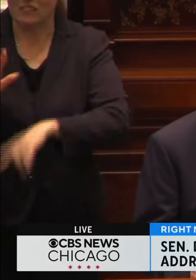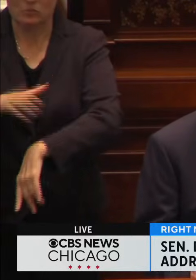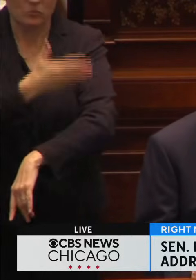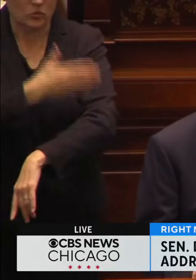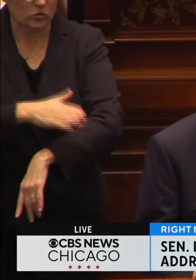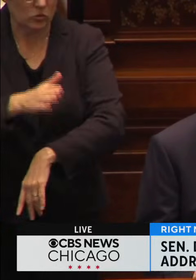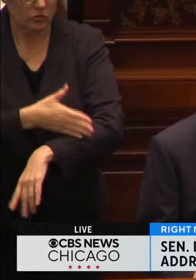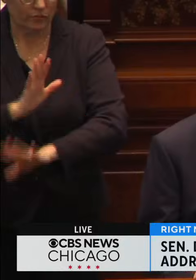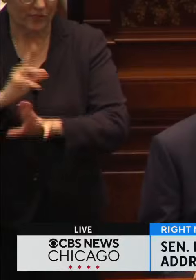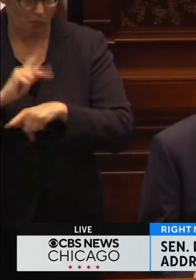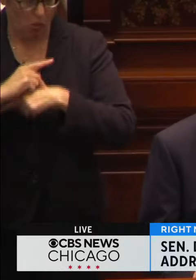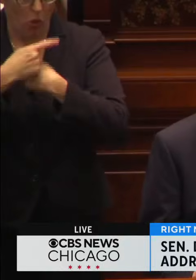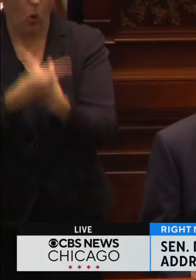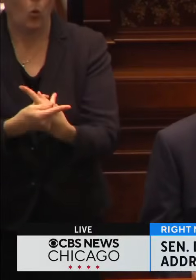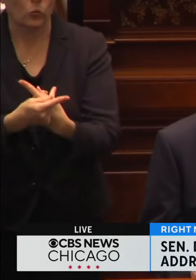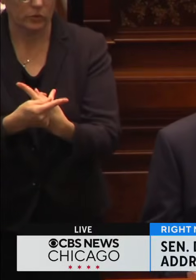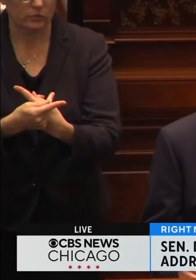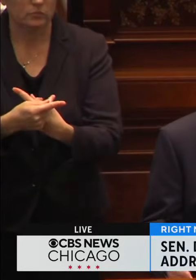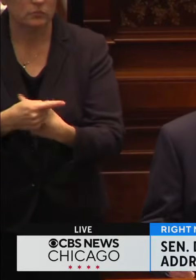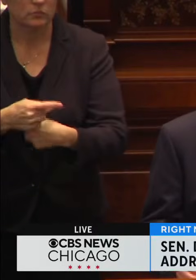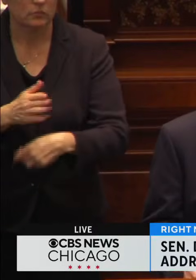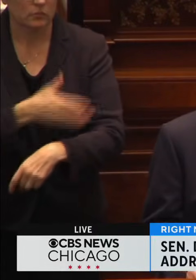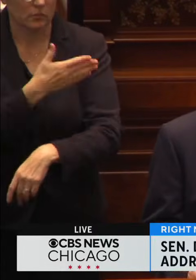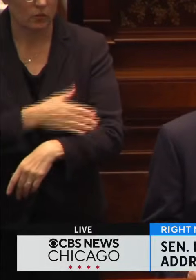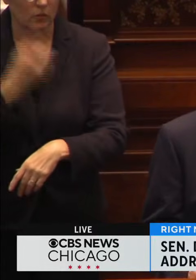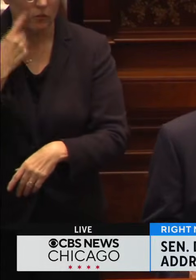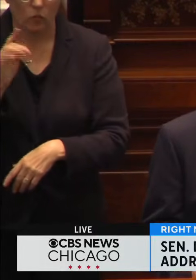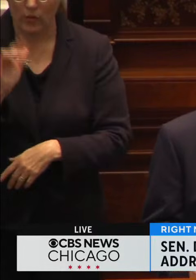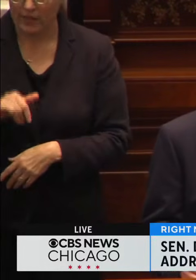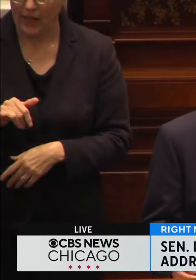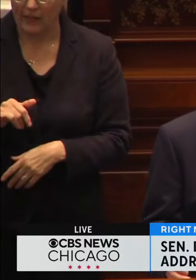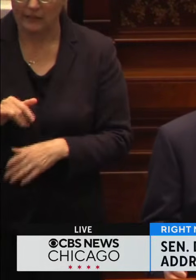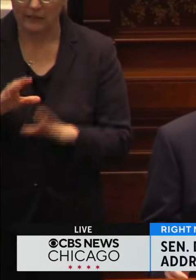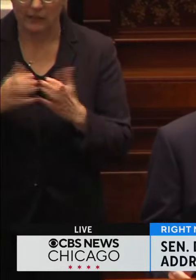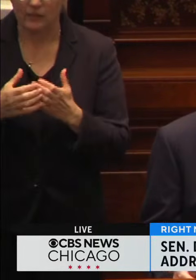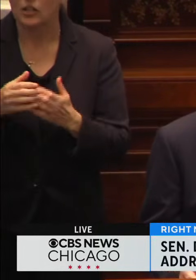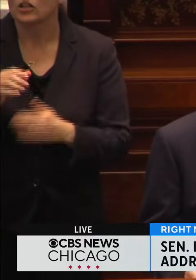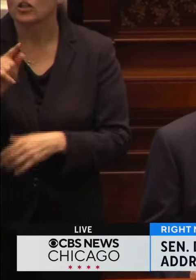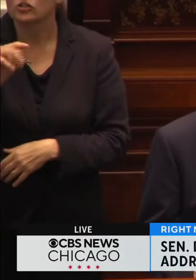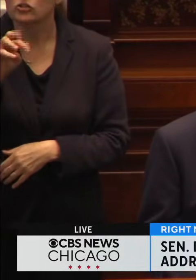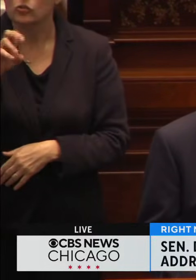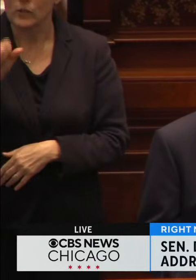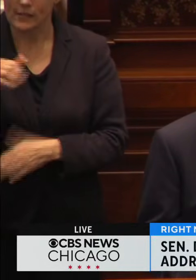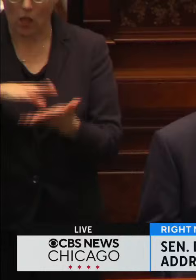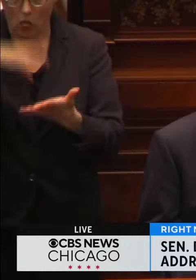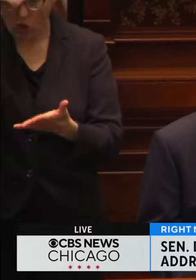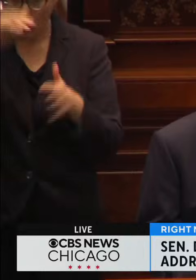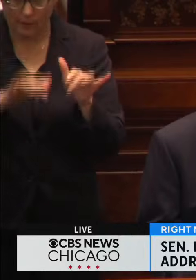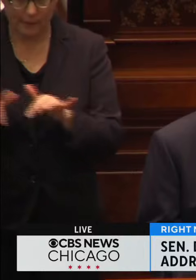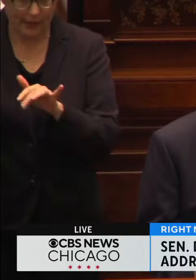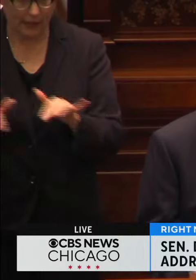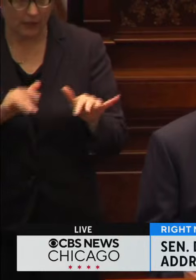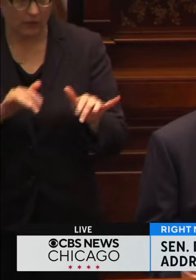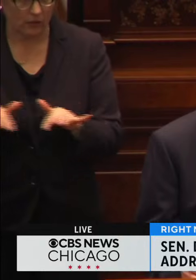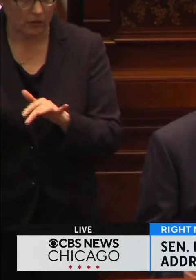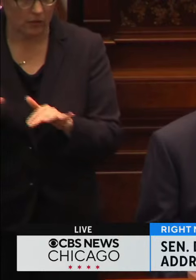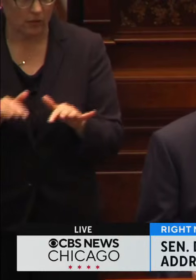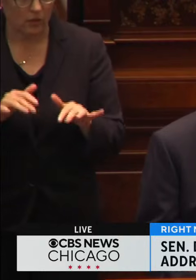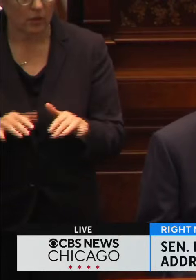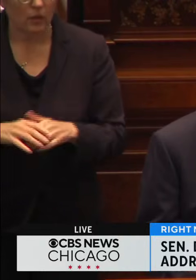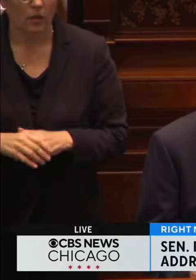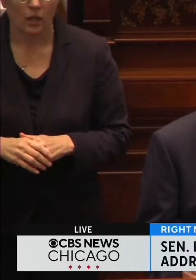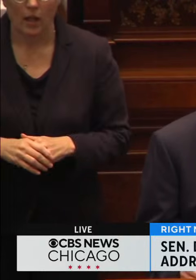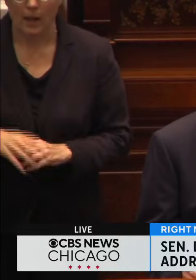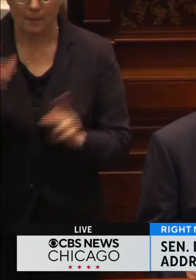an instrument for that purpose. Teresa Lee was one of them. She played the piano. She was quickly recognized as